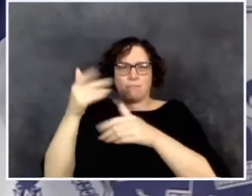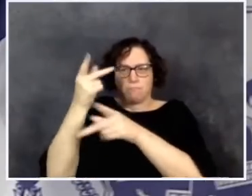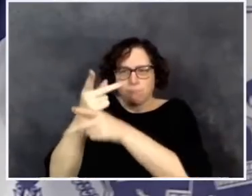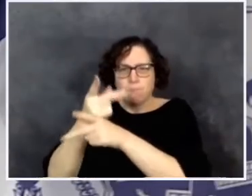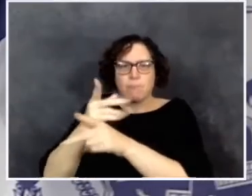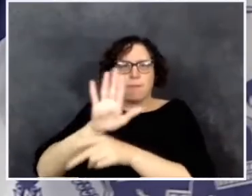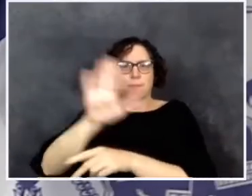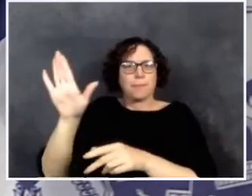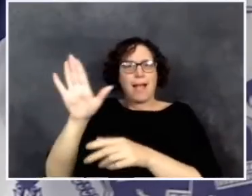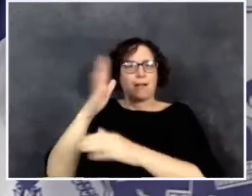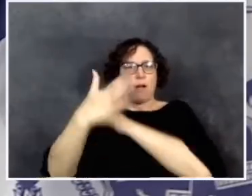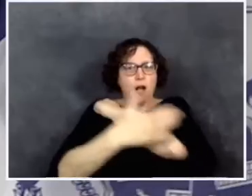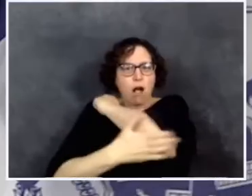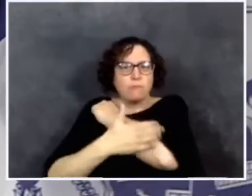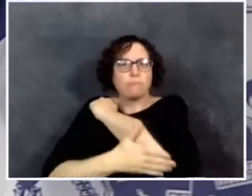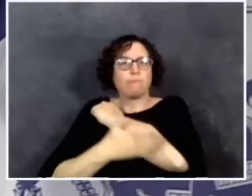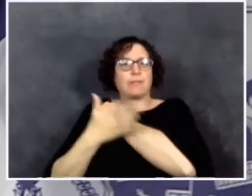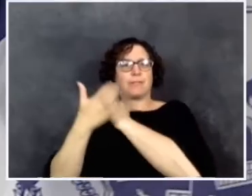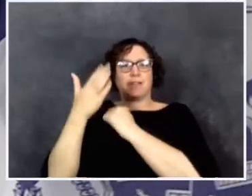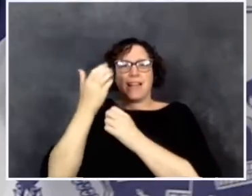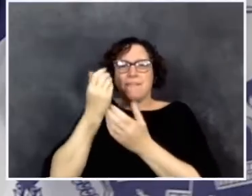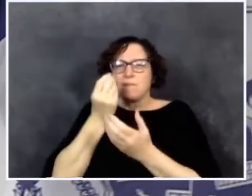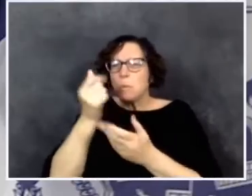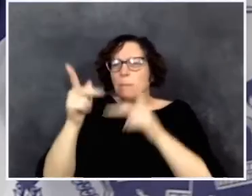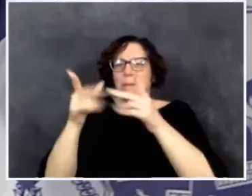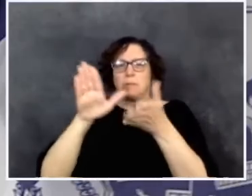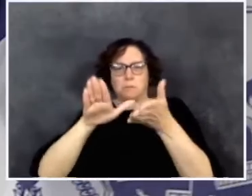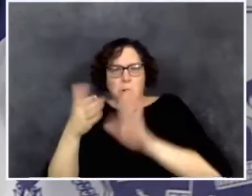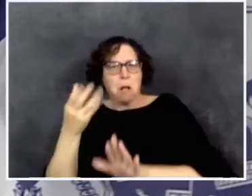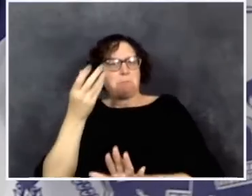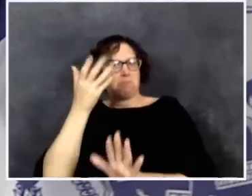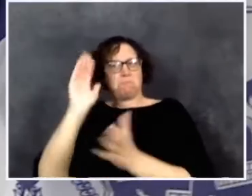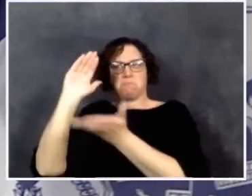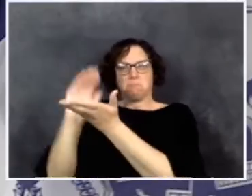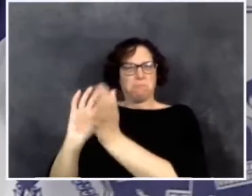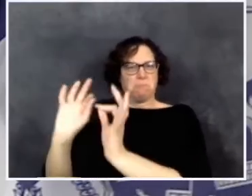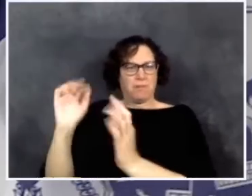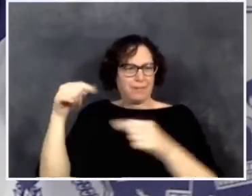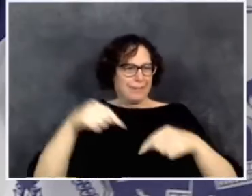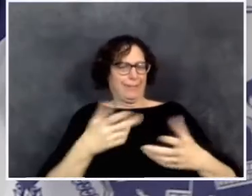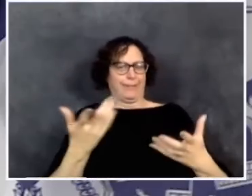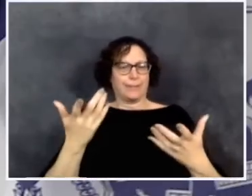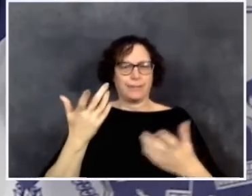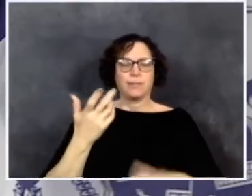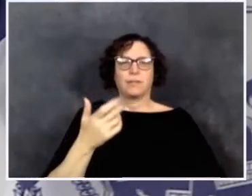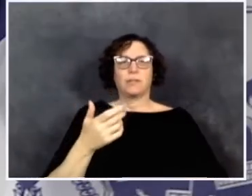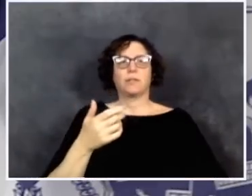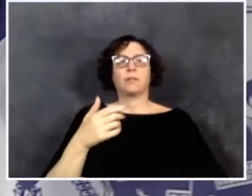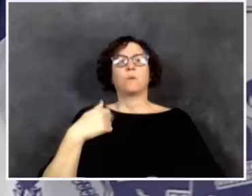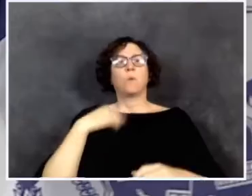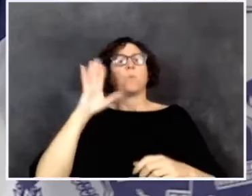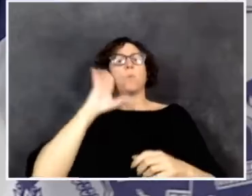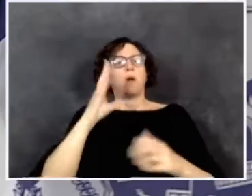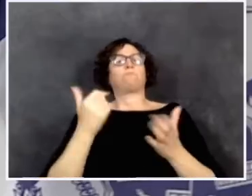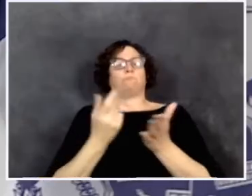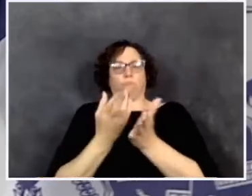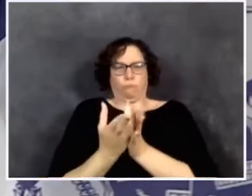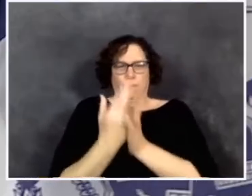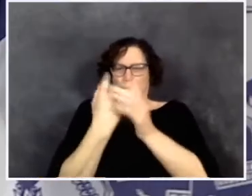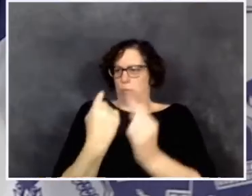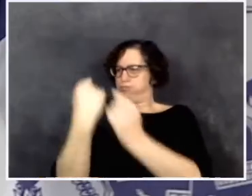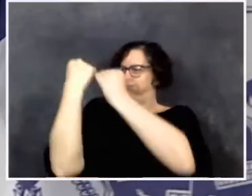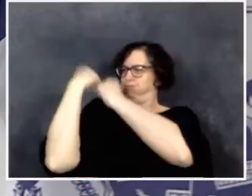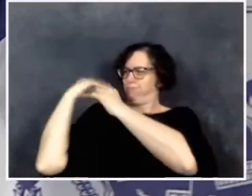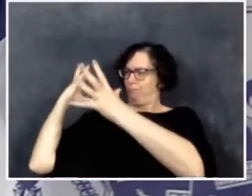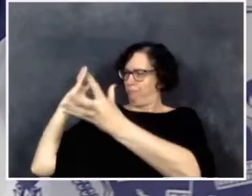to absolutely look at everything and anything we can learn from this, and we'll figure out the right ways to do it. I